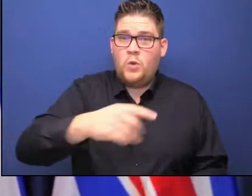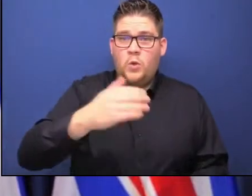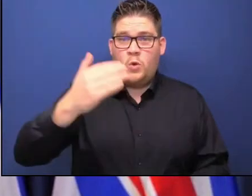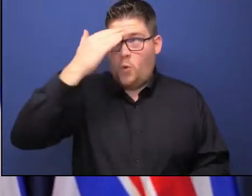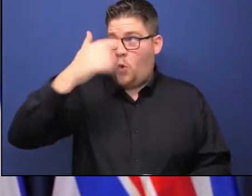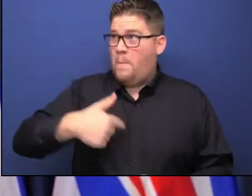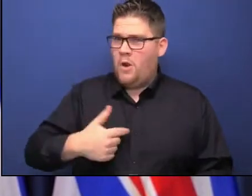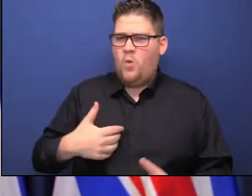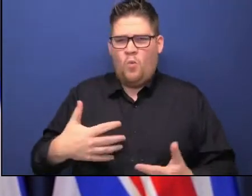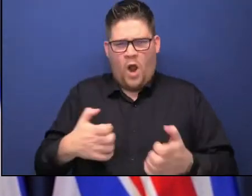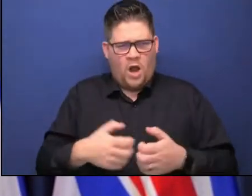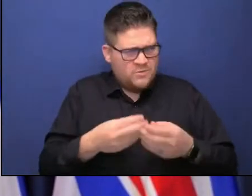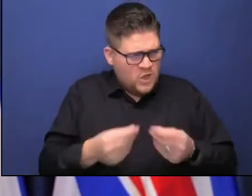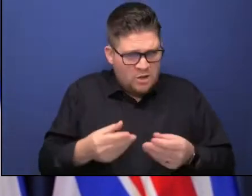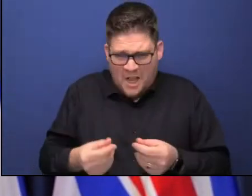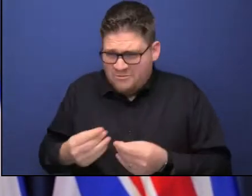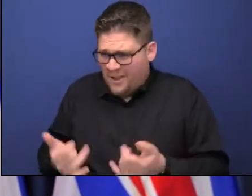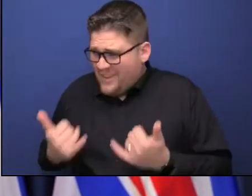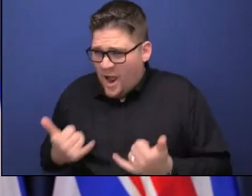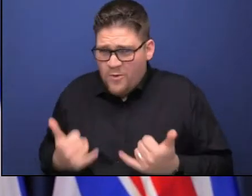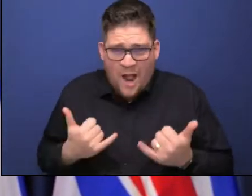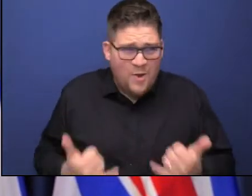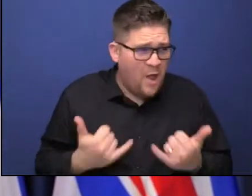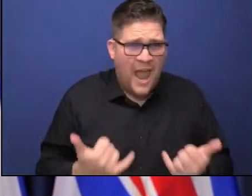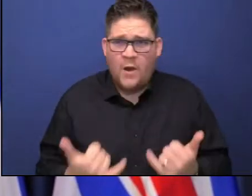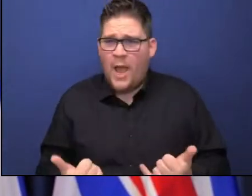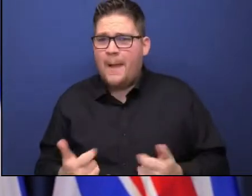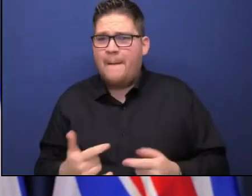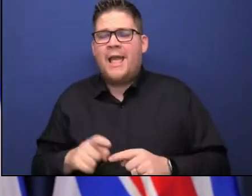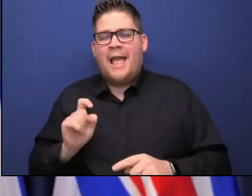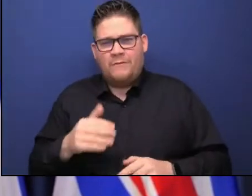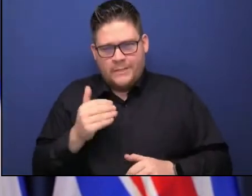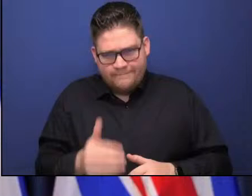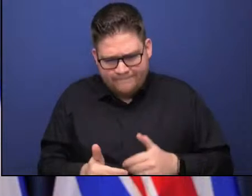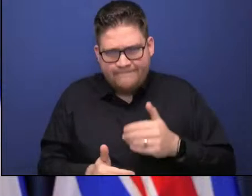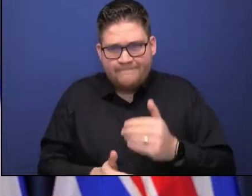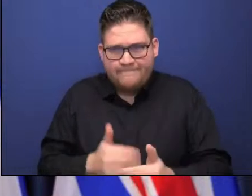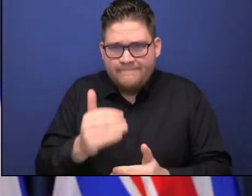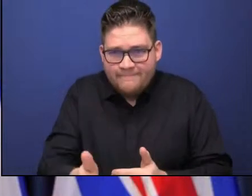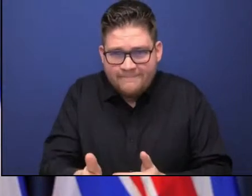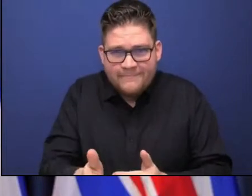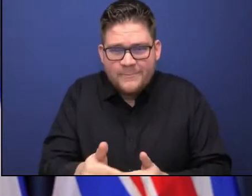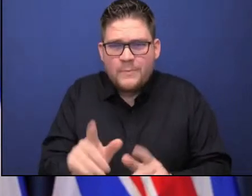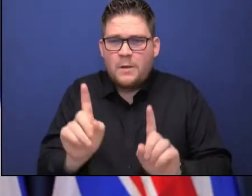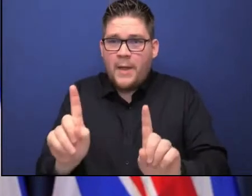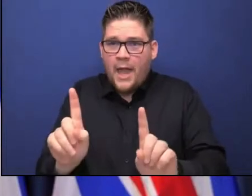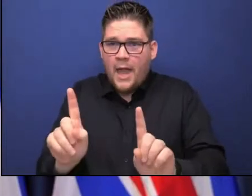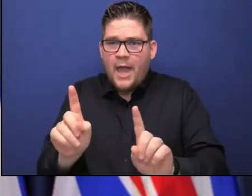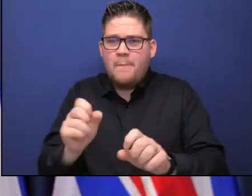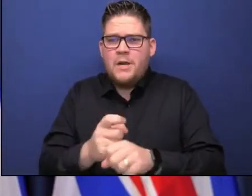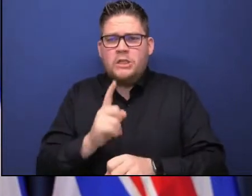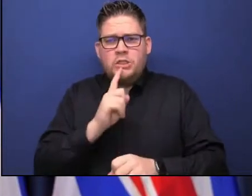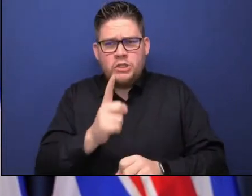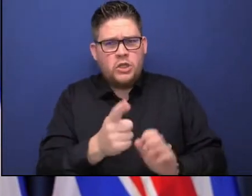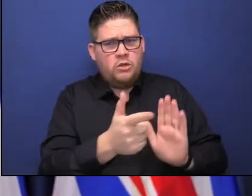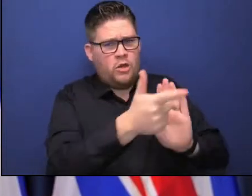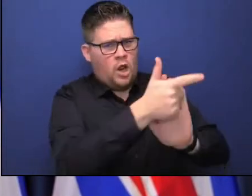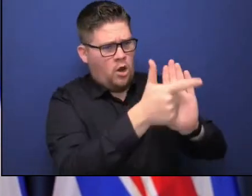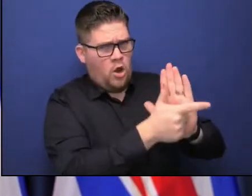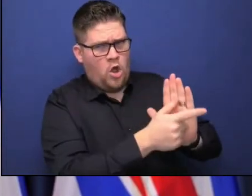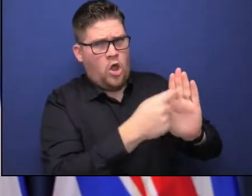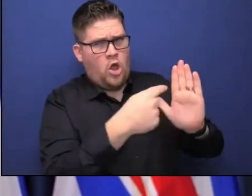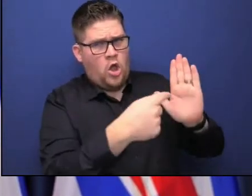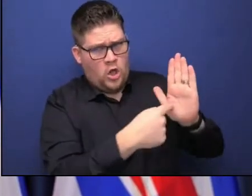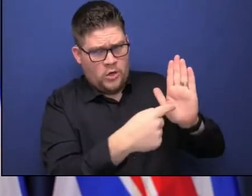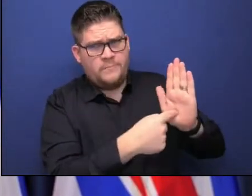as we possibly can, but I also want to make sure that the legislation that does get put forward works. It wouldn't be any good for us to put